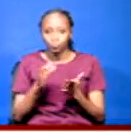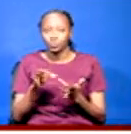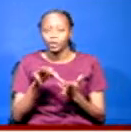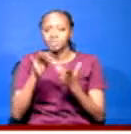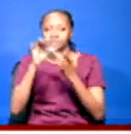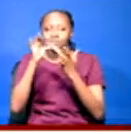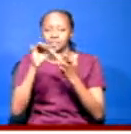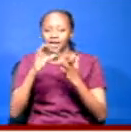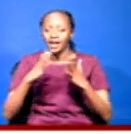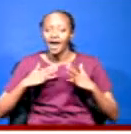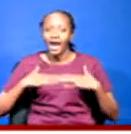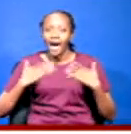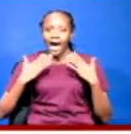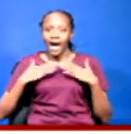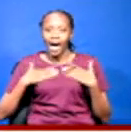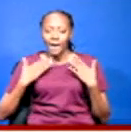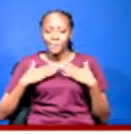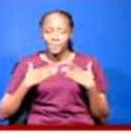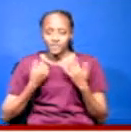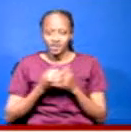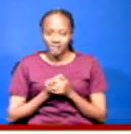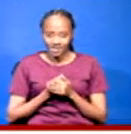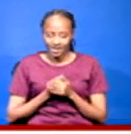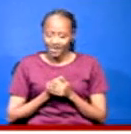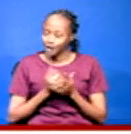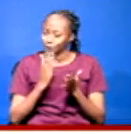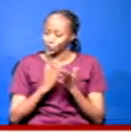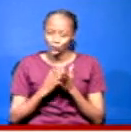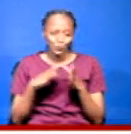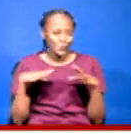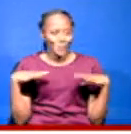happy and I dare say proud day